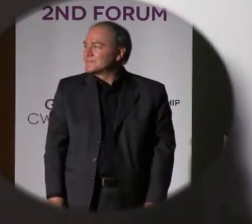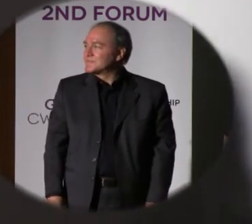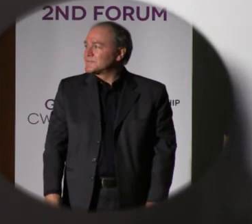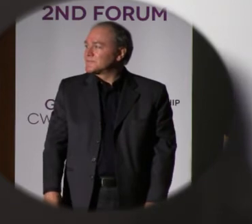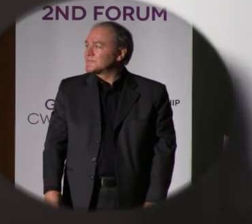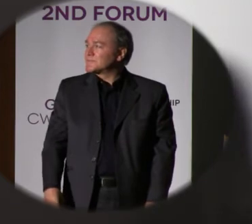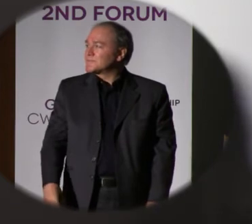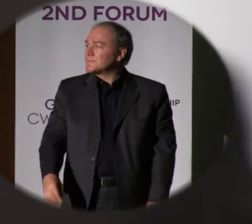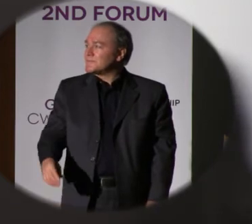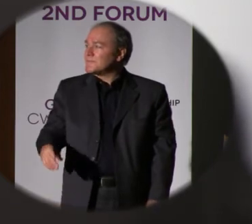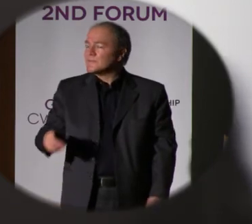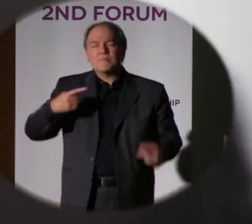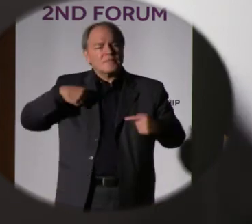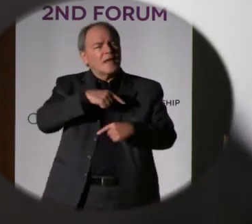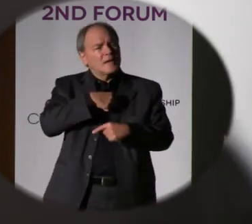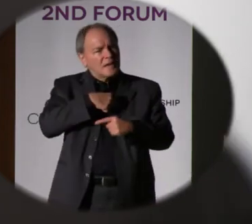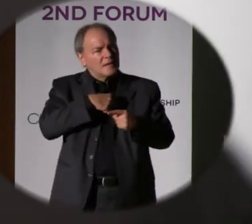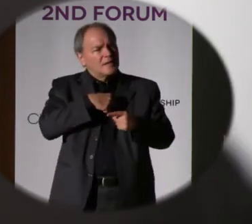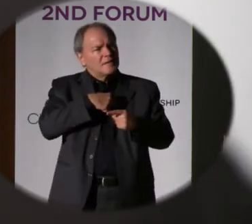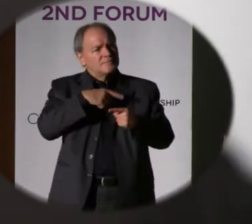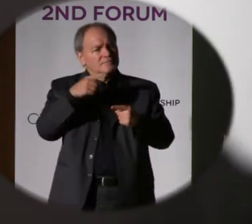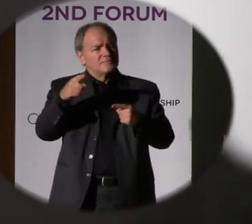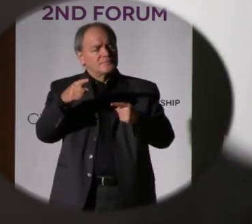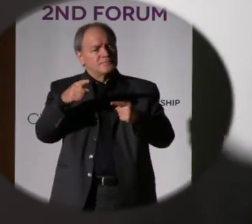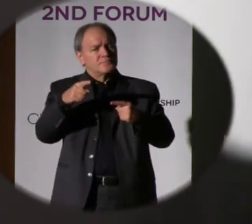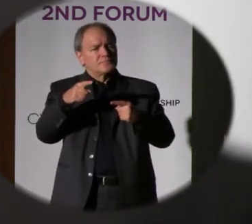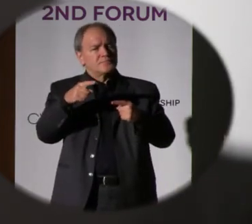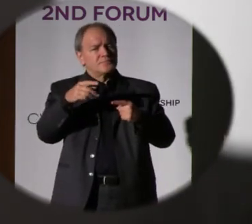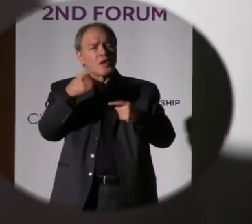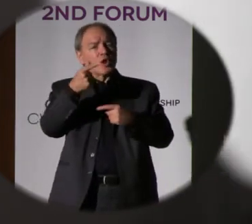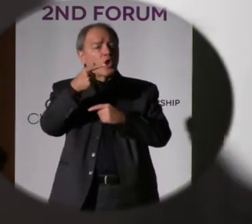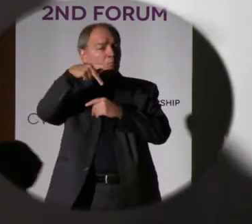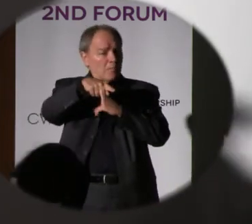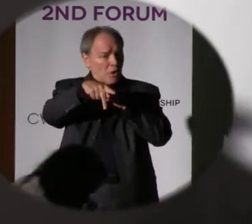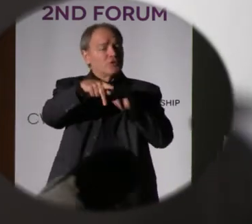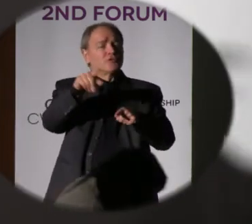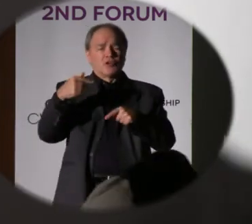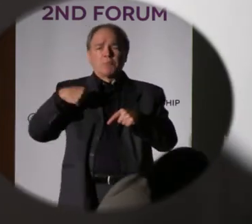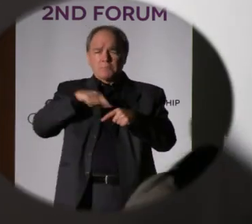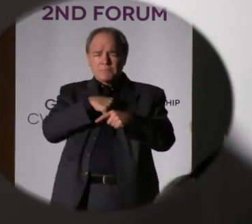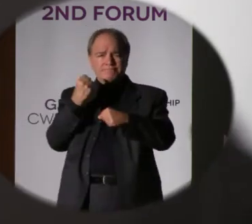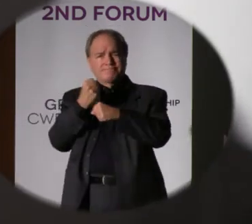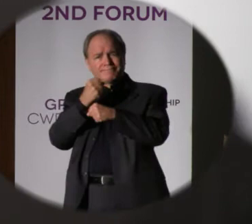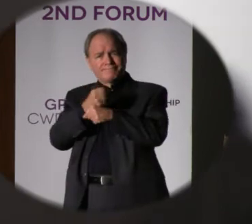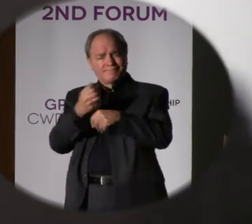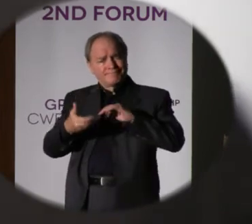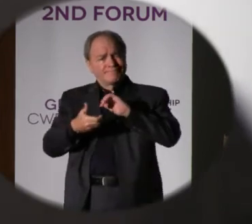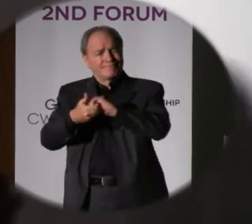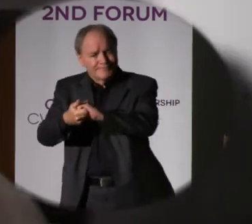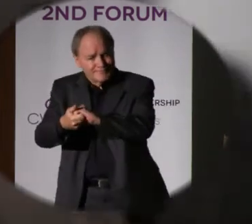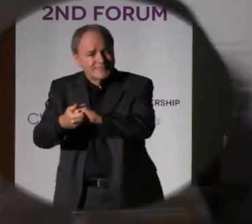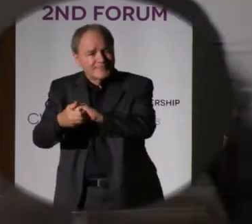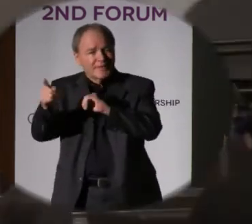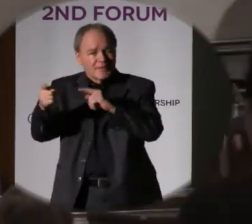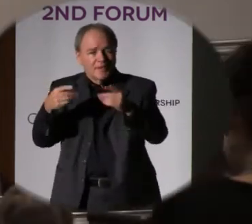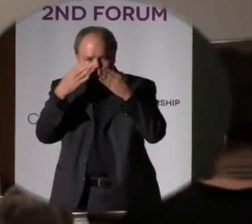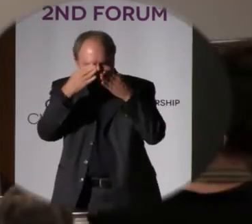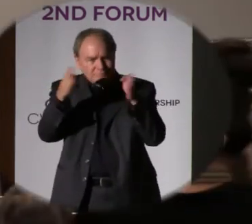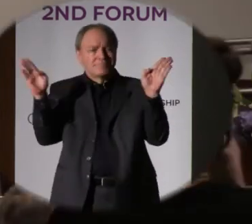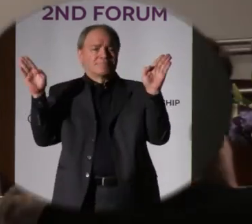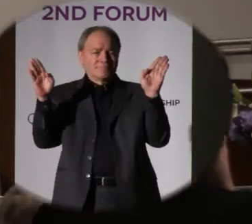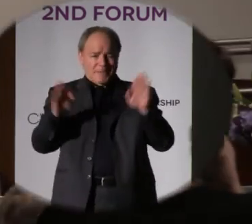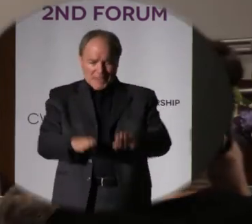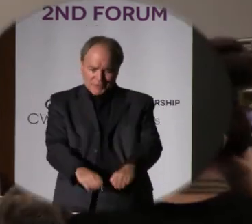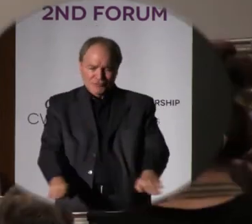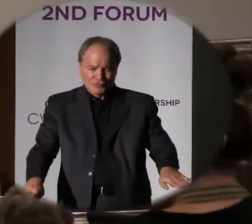With our experience is that the global partnership has that much broader context of children and youth